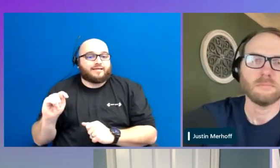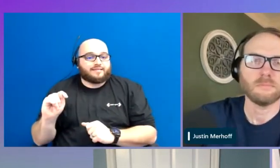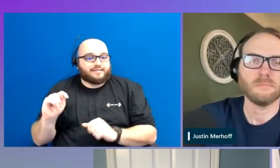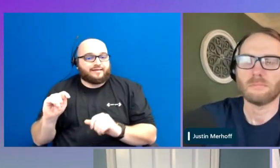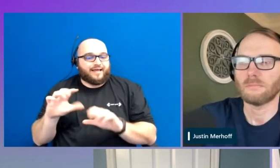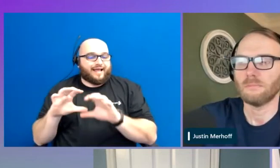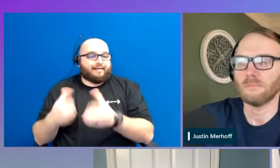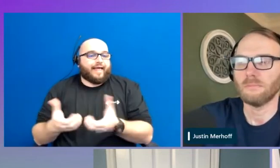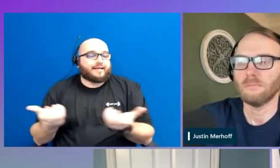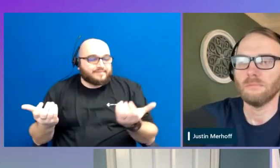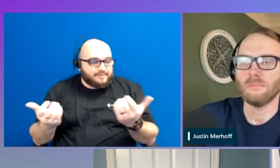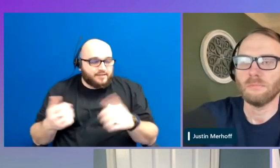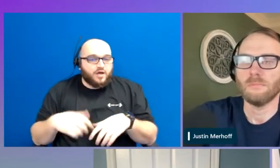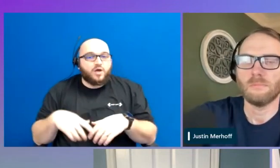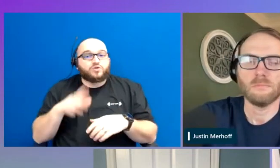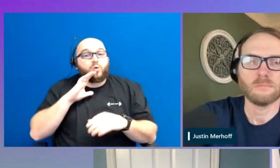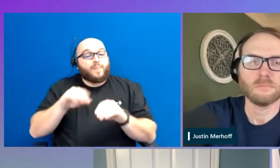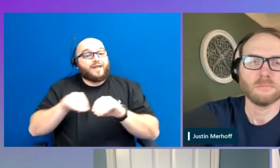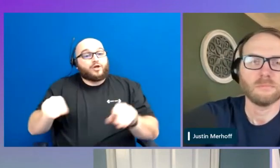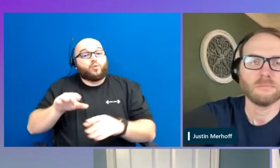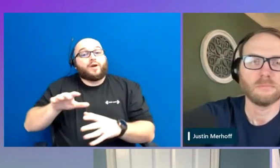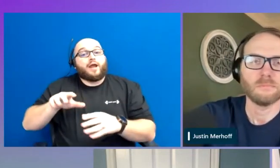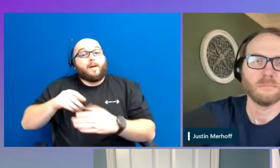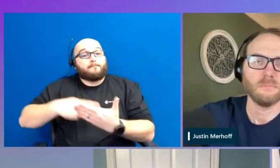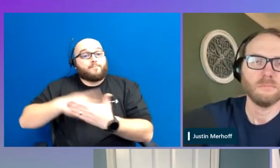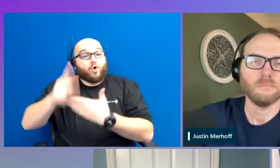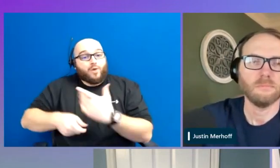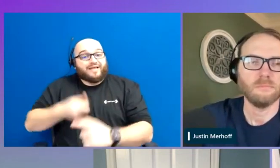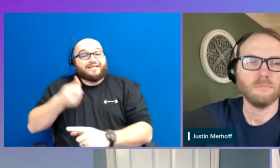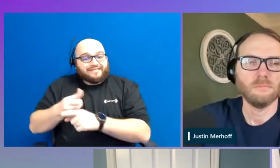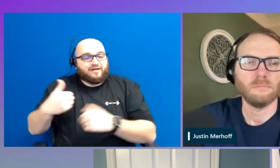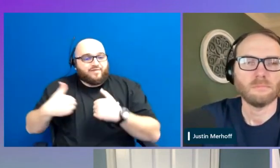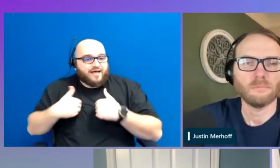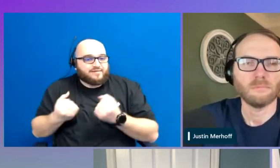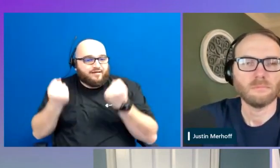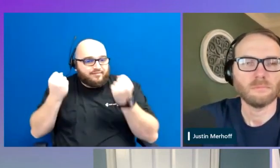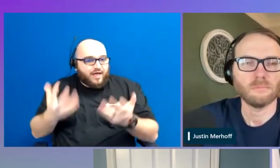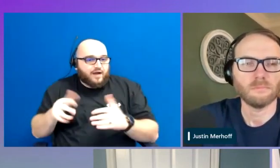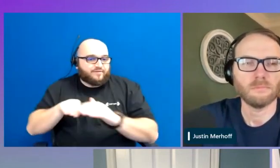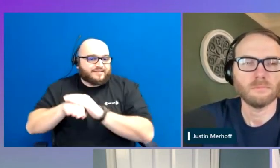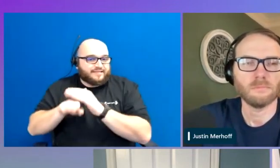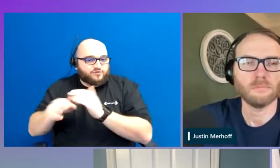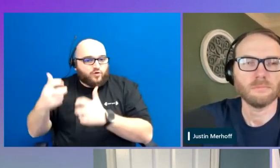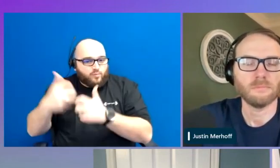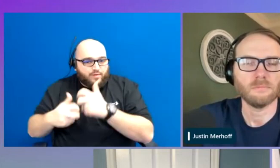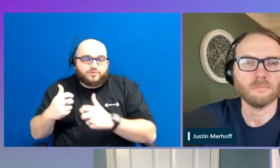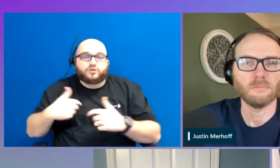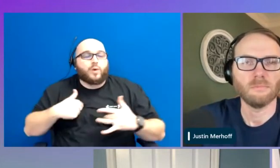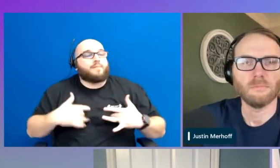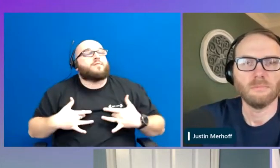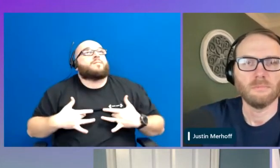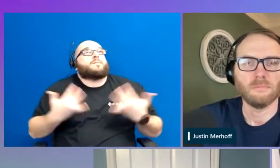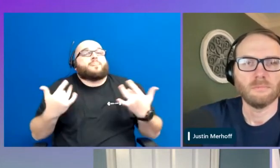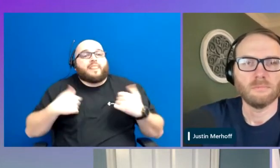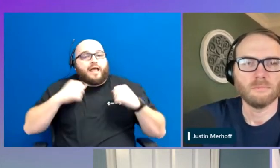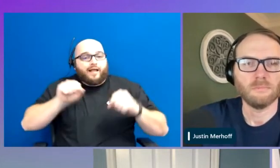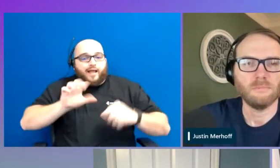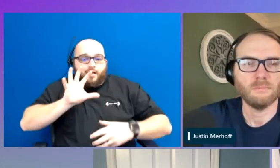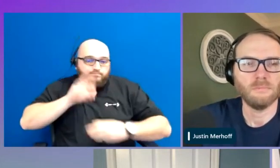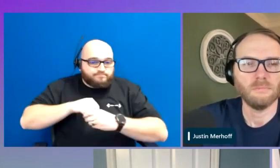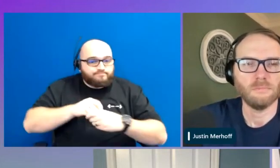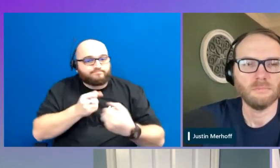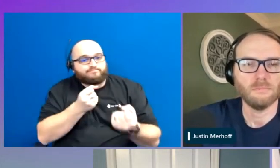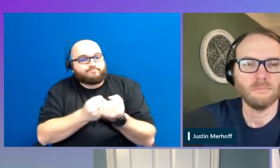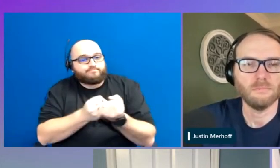globally. So in the degree program as a whole, I'm really excited to be an advocate for accessibility,